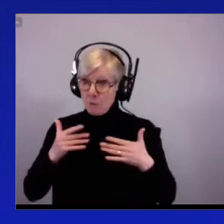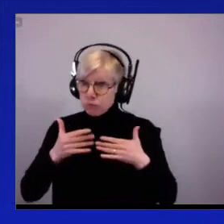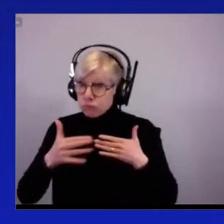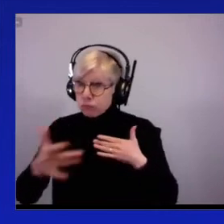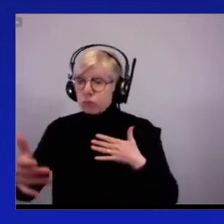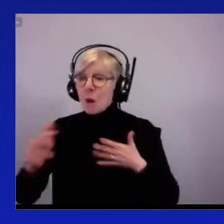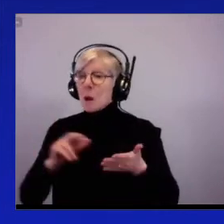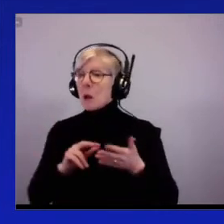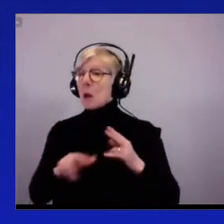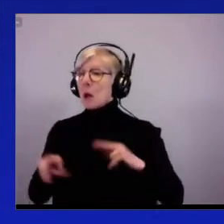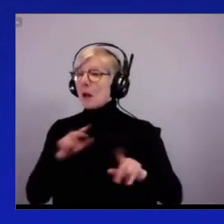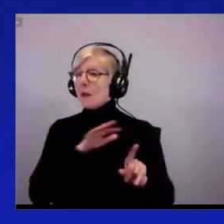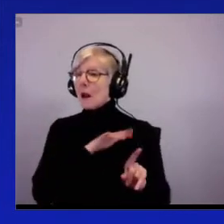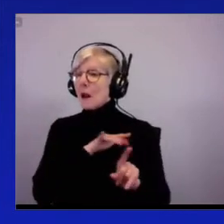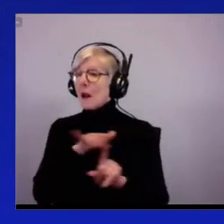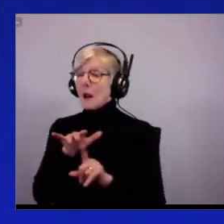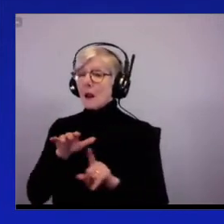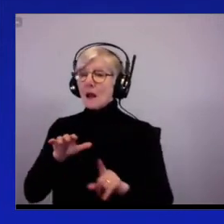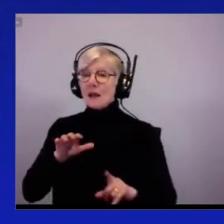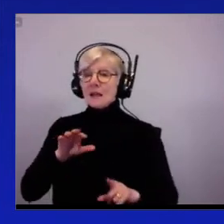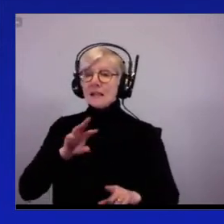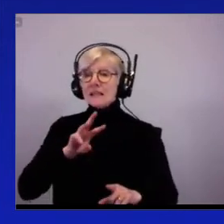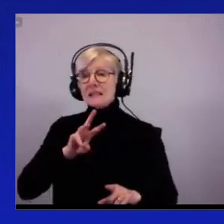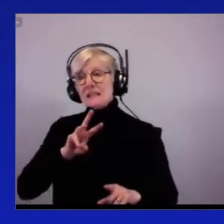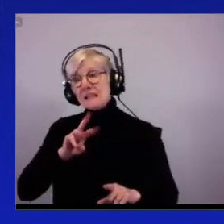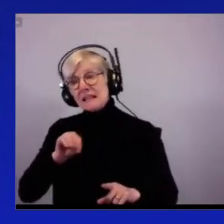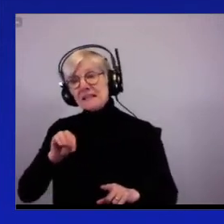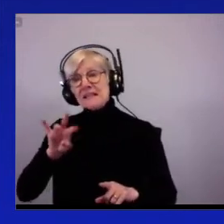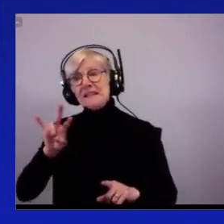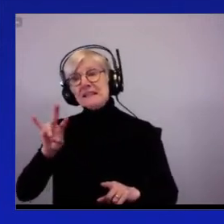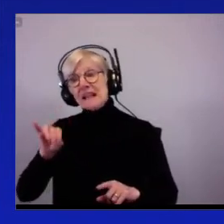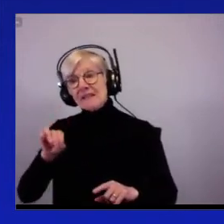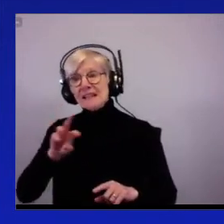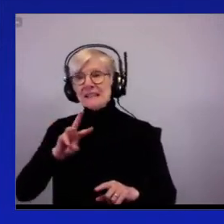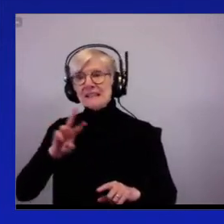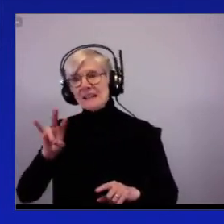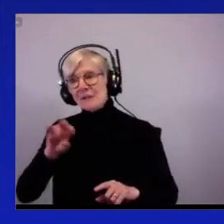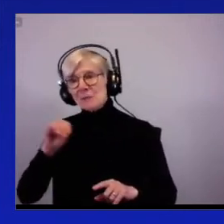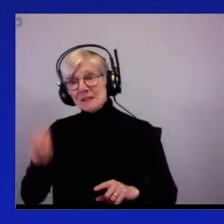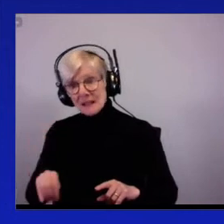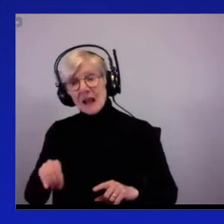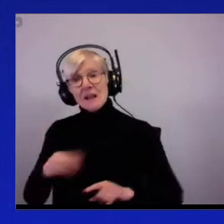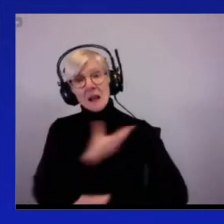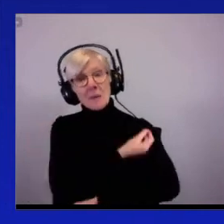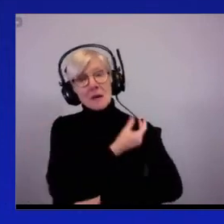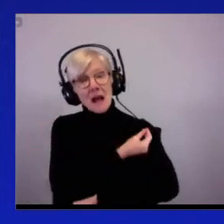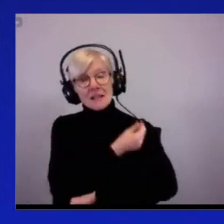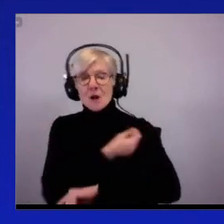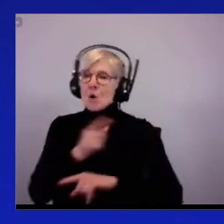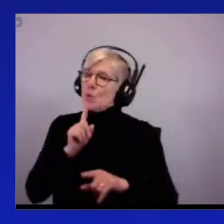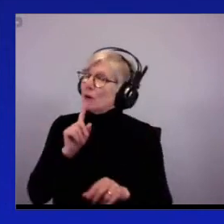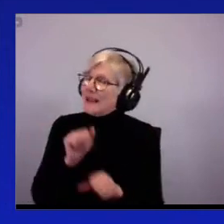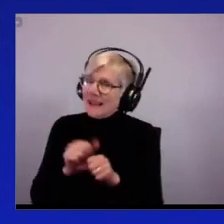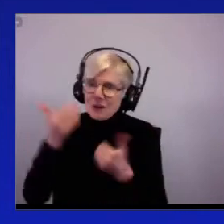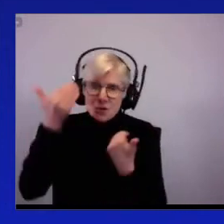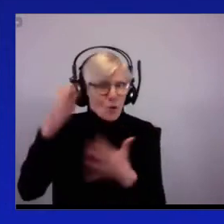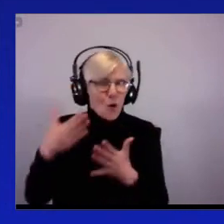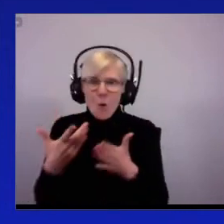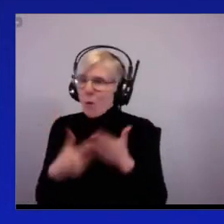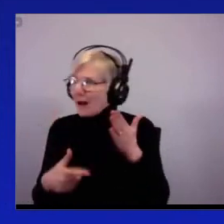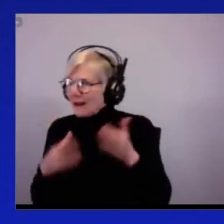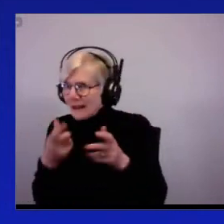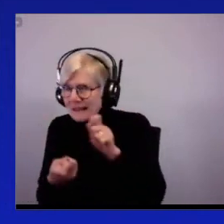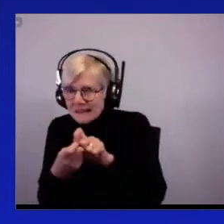plus % of the population immunized. I can't be definitive about that number because we don't know yet. We have to evaluate as we go along the